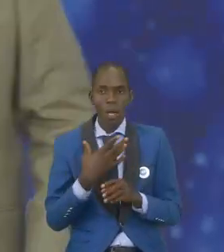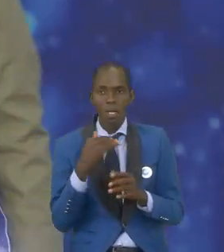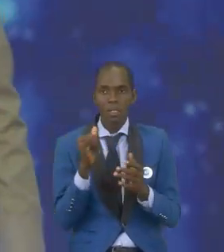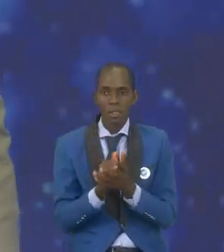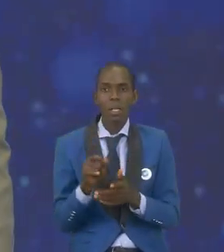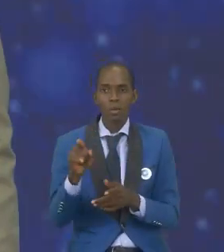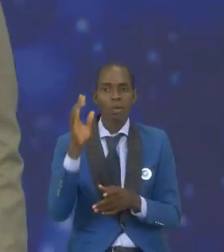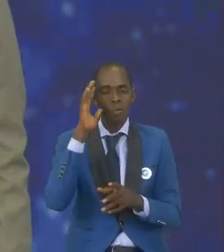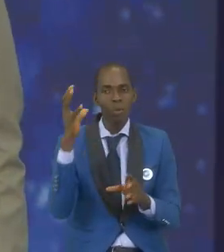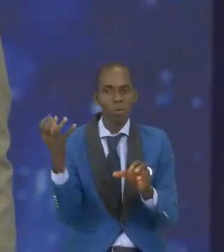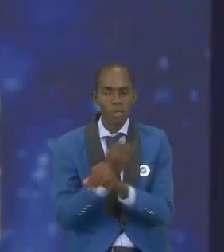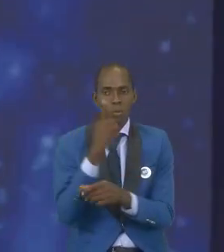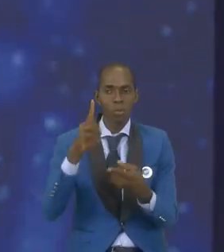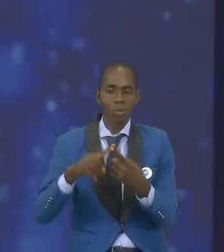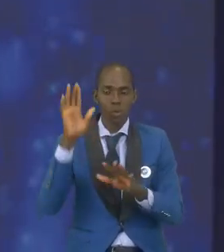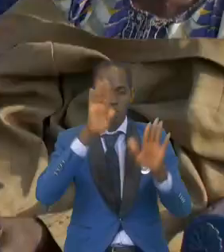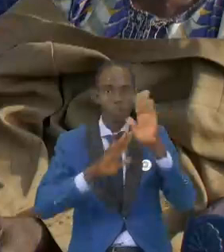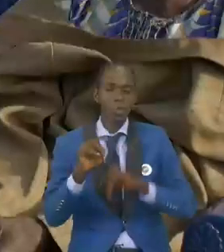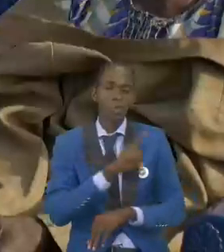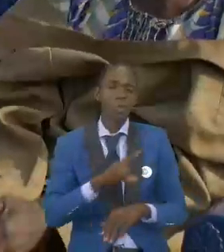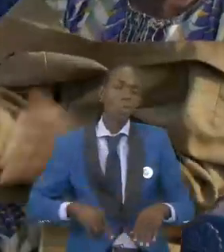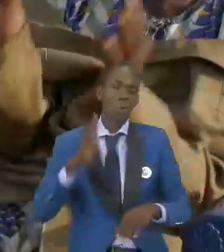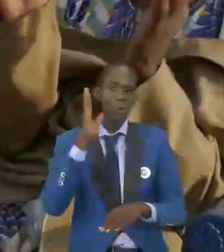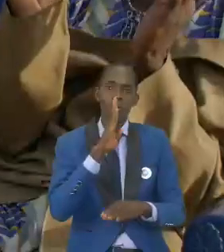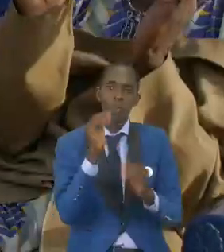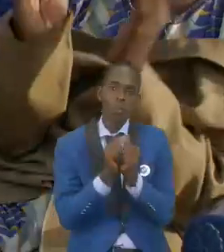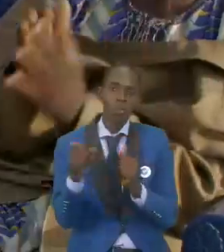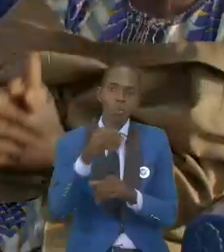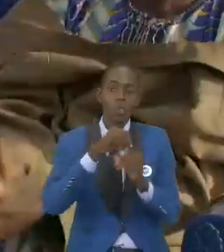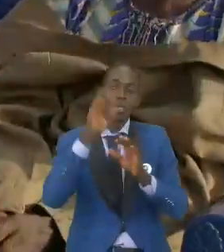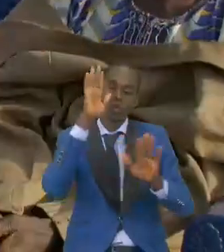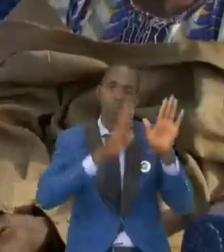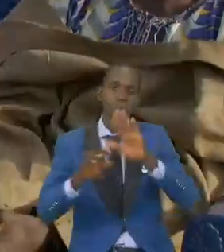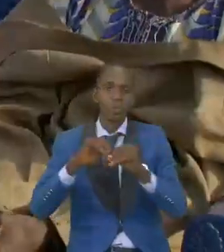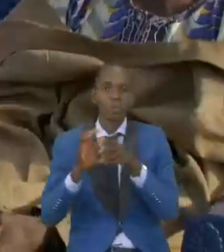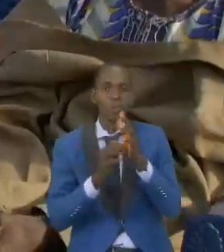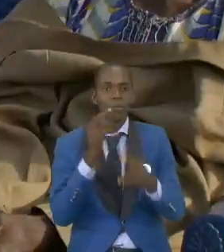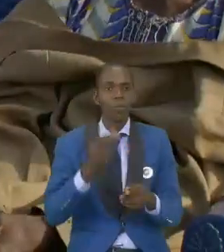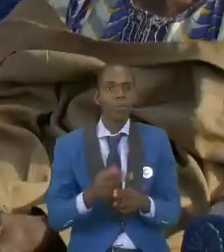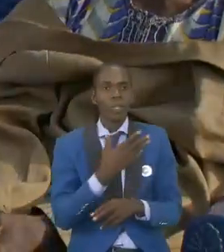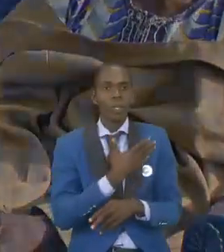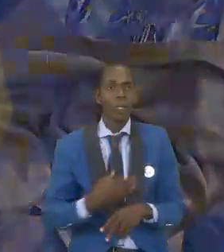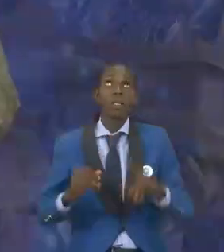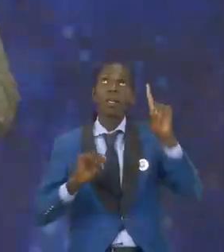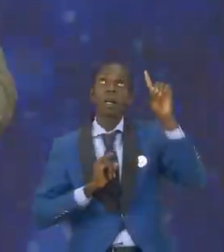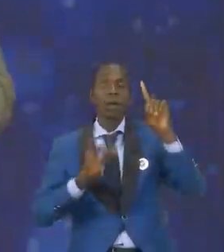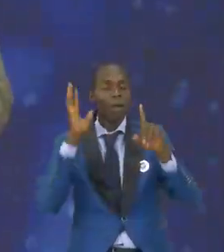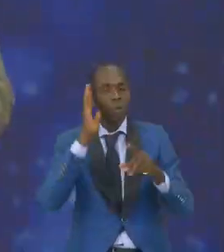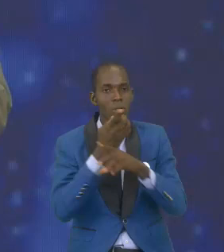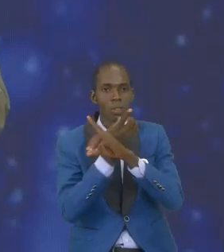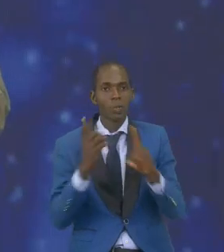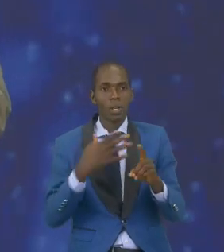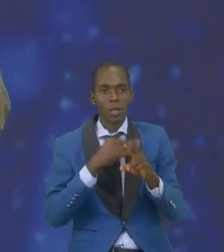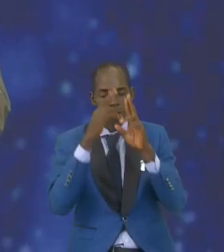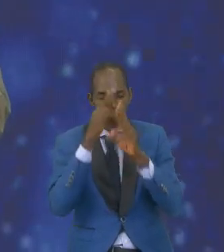into trouble, the Lord will be with you in trouble. I will deliver him, I will honor him. Heaven